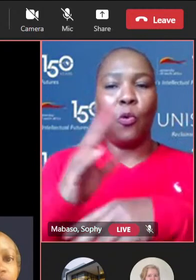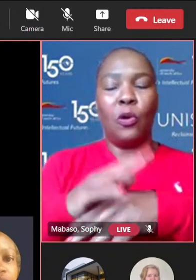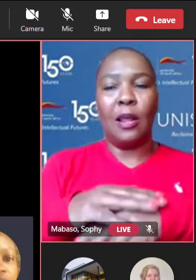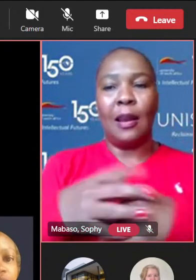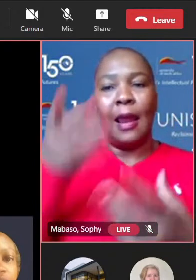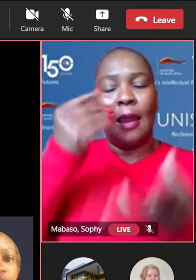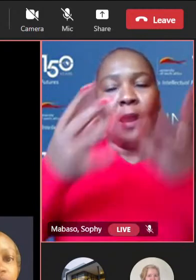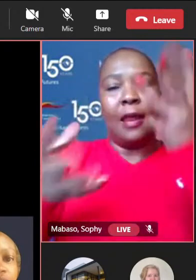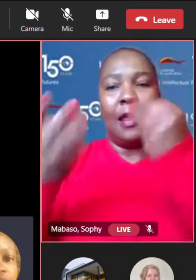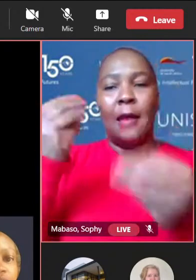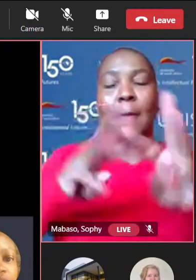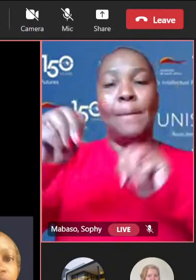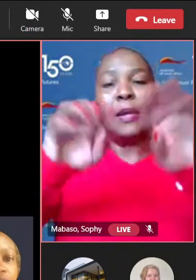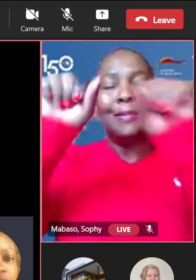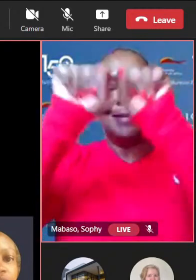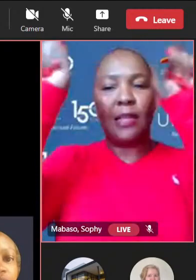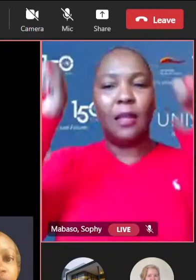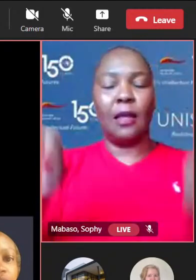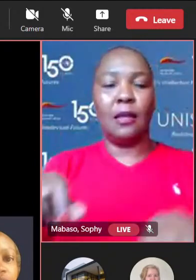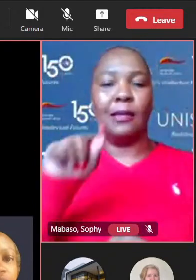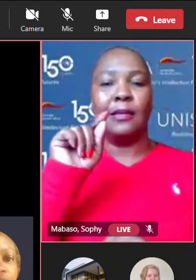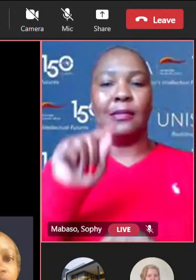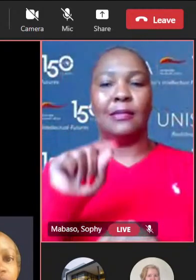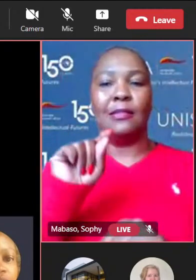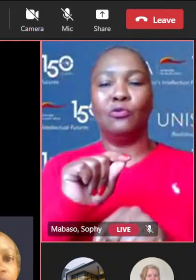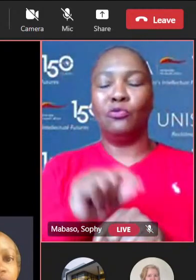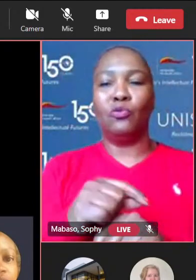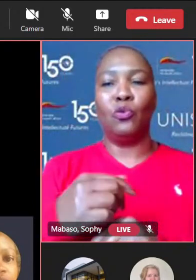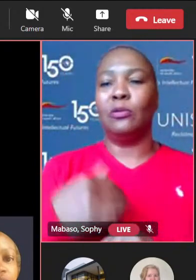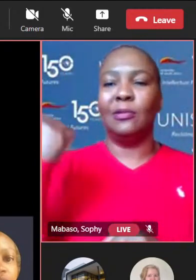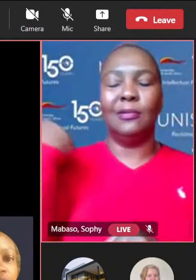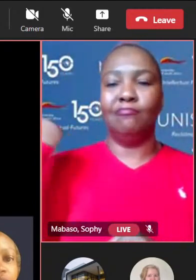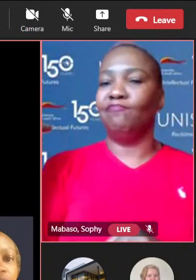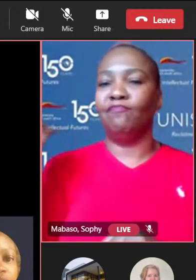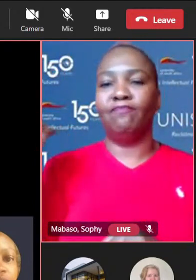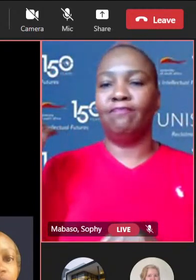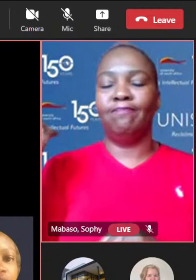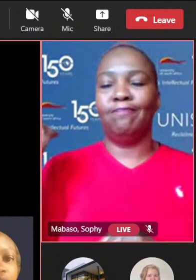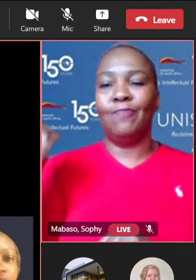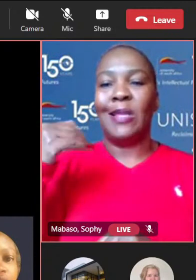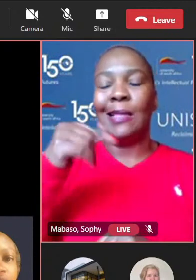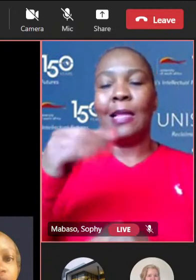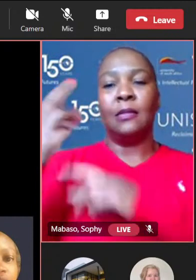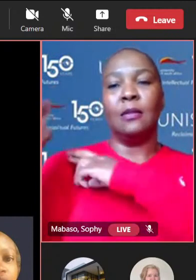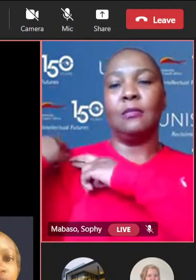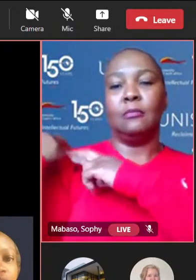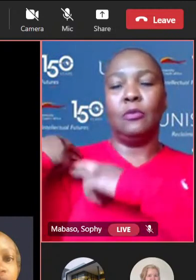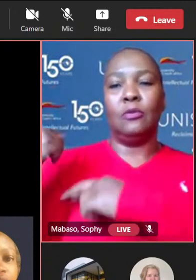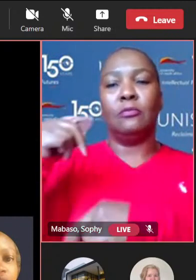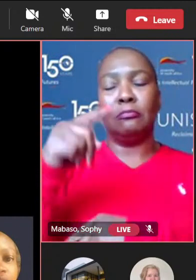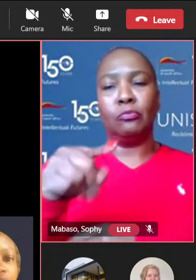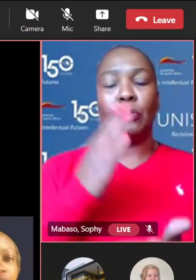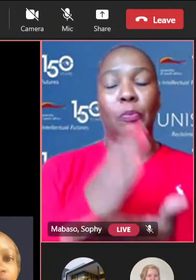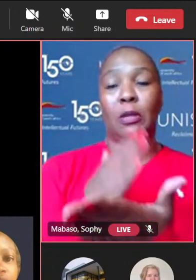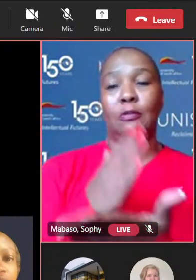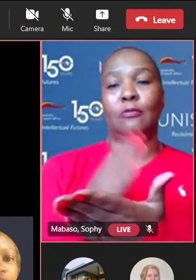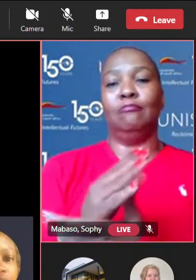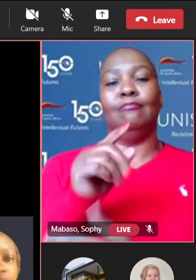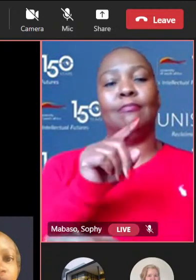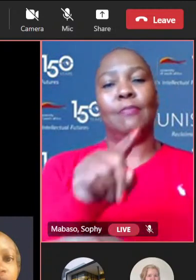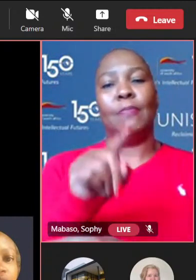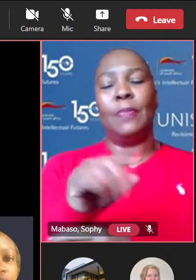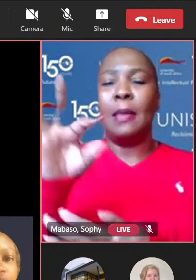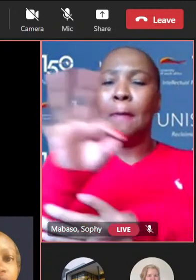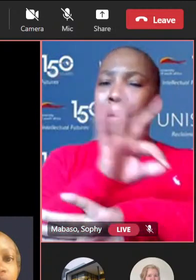system, is not daunting. And they also have this responsibility of making sure that they plan